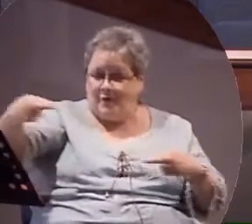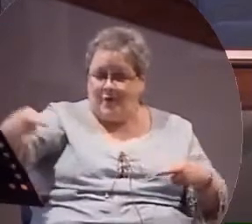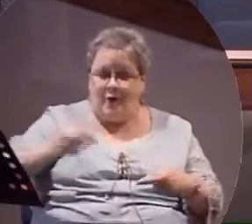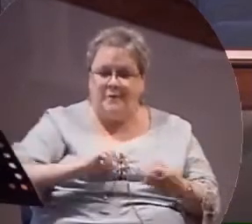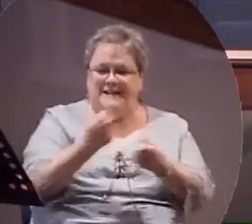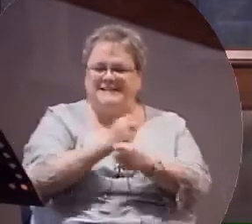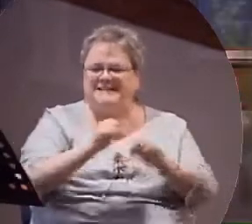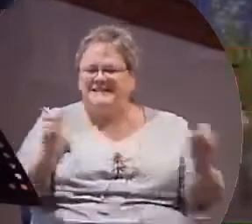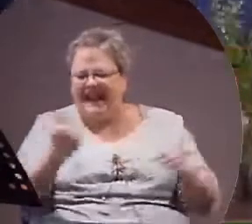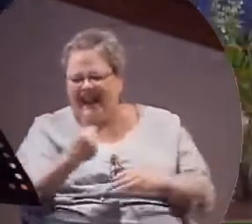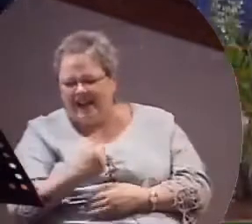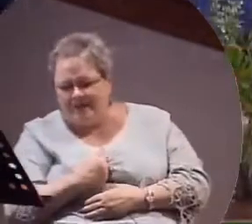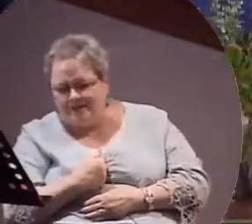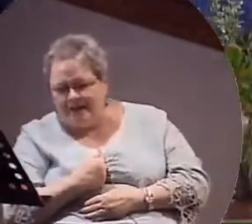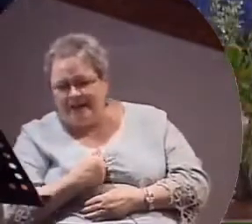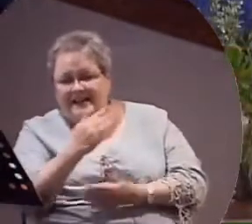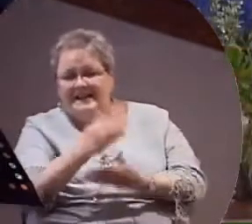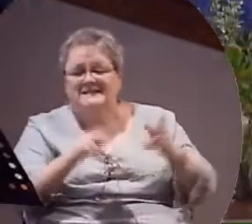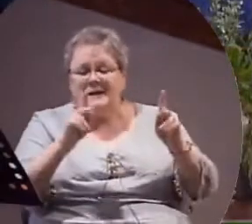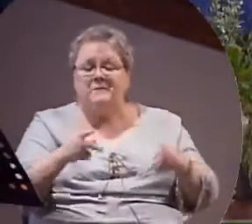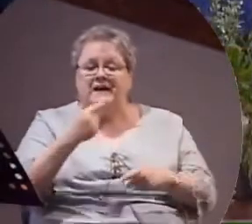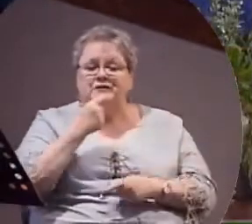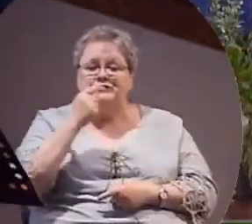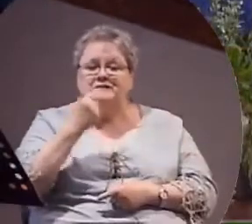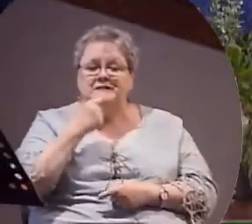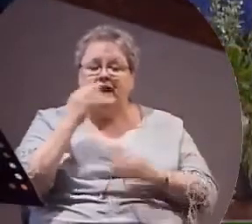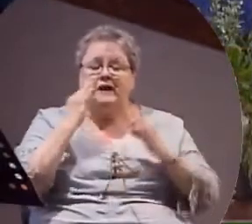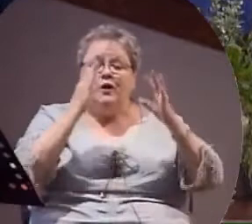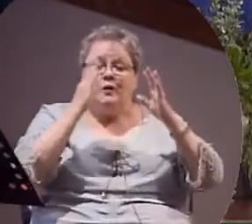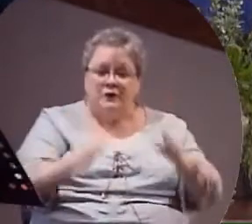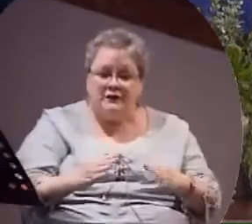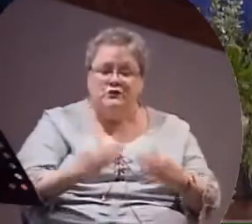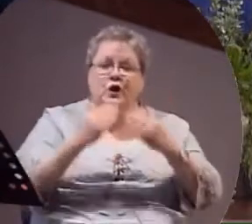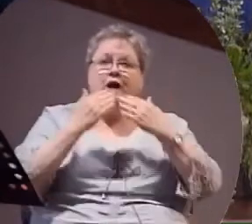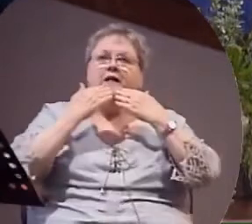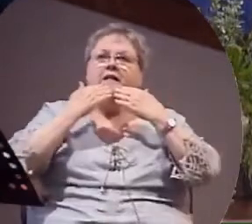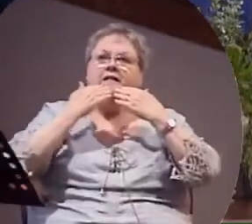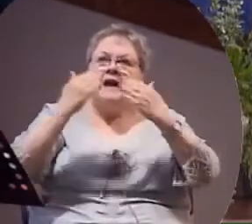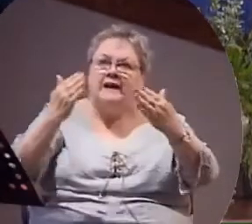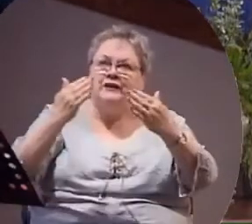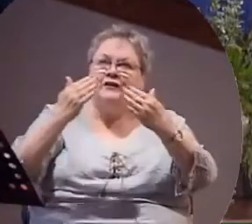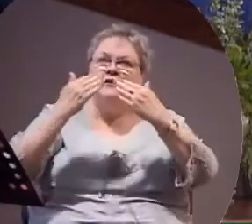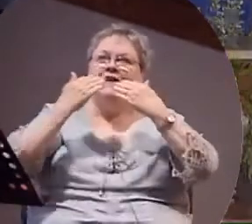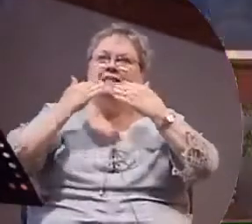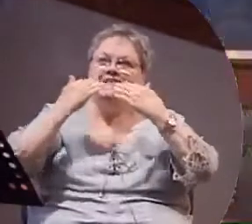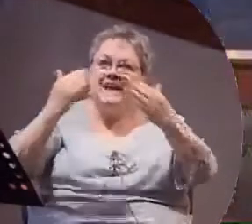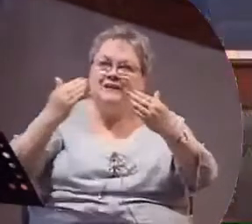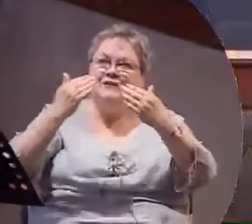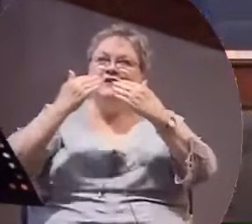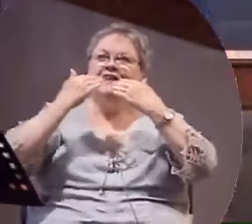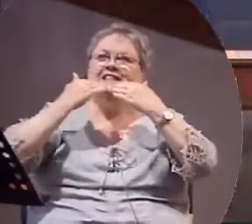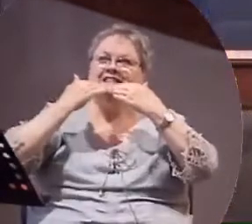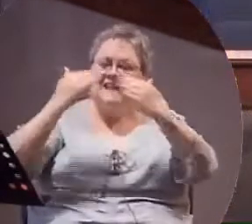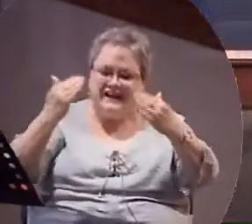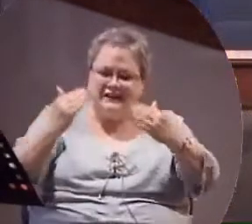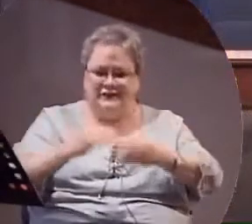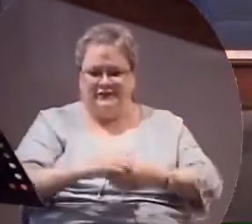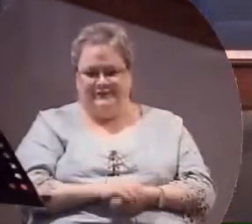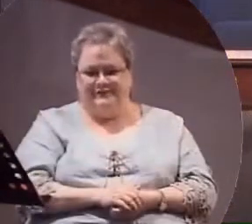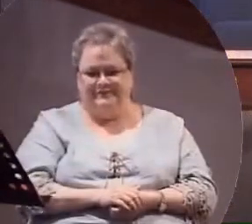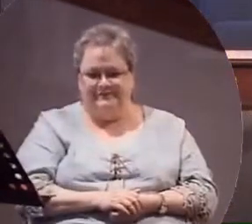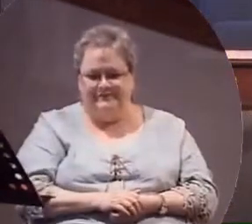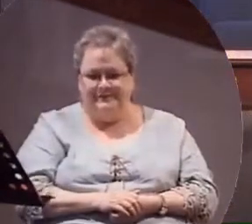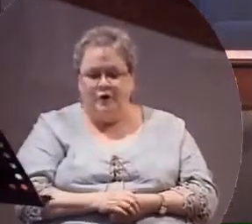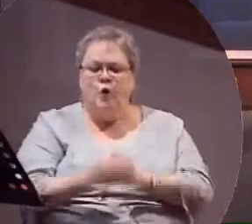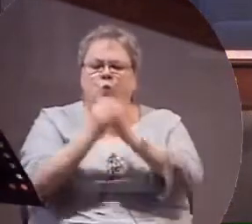on board. Somebody ought to say, preacher, thank you. Thank you. Thank you.